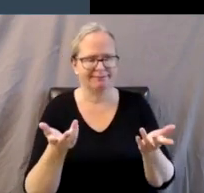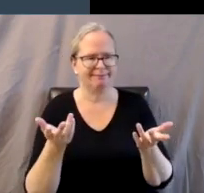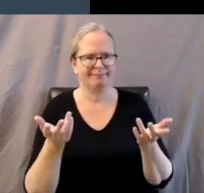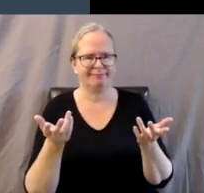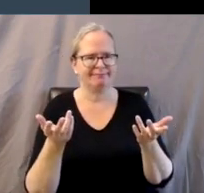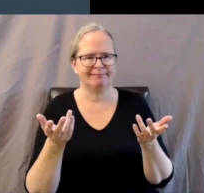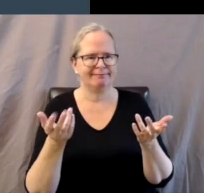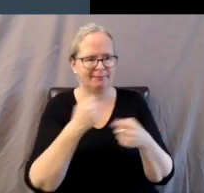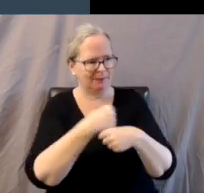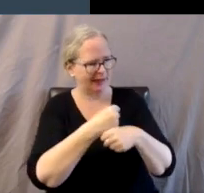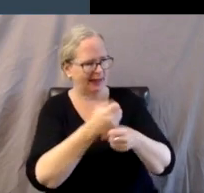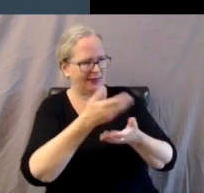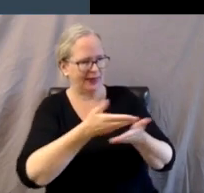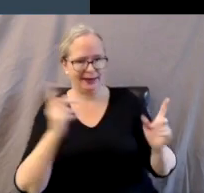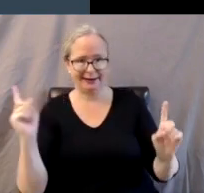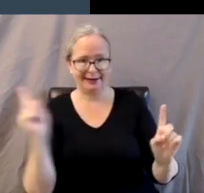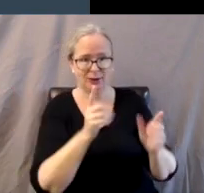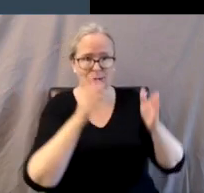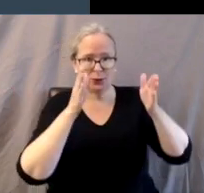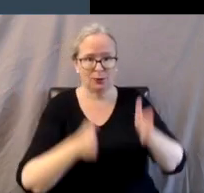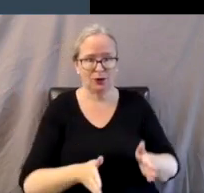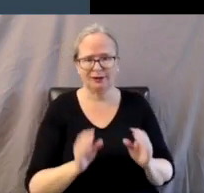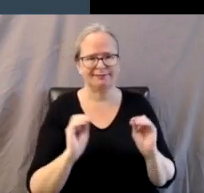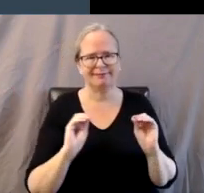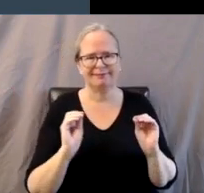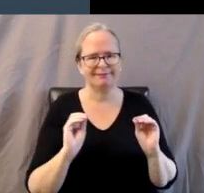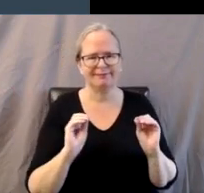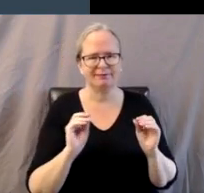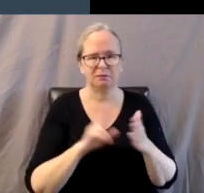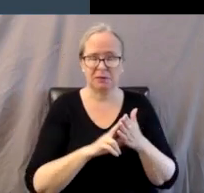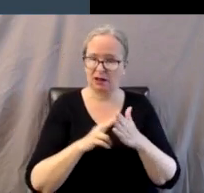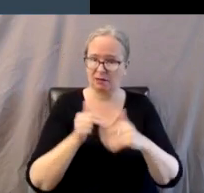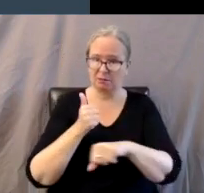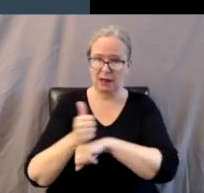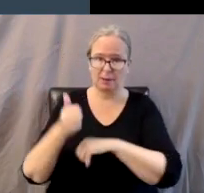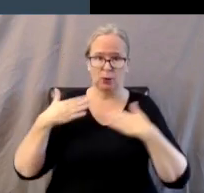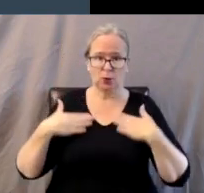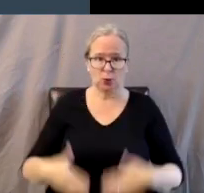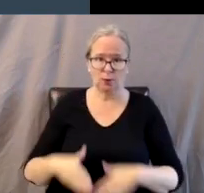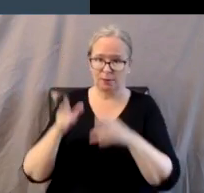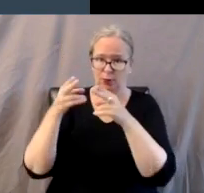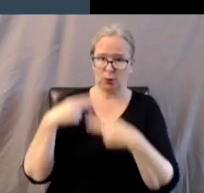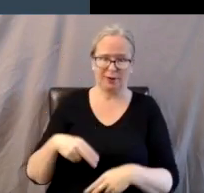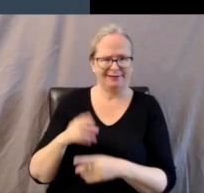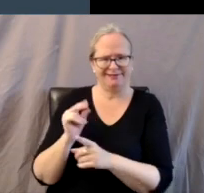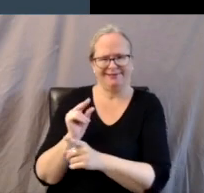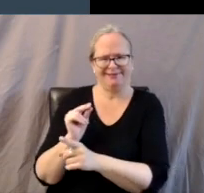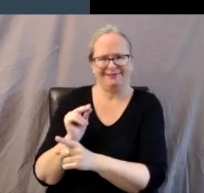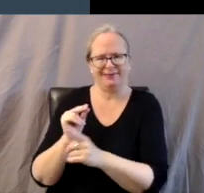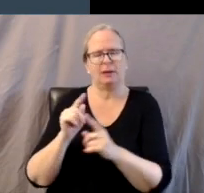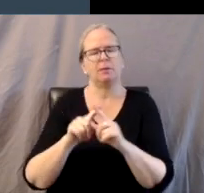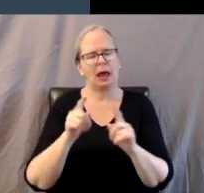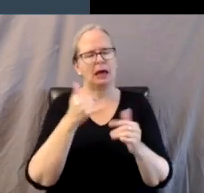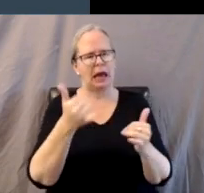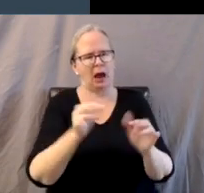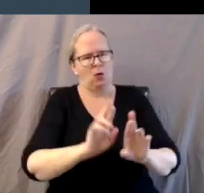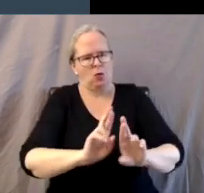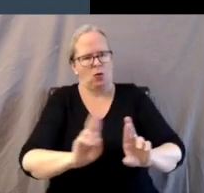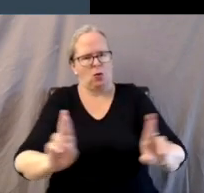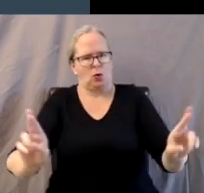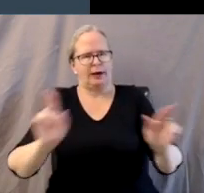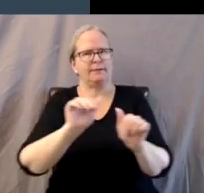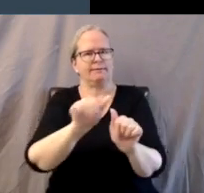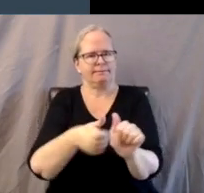is not by any means a new concept, and the jobs have always been evolving.